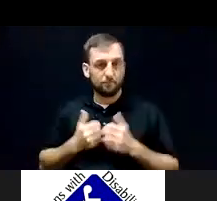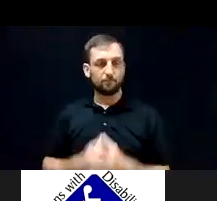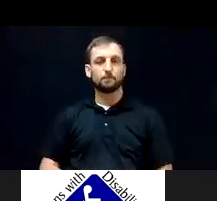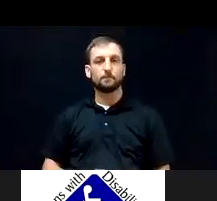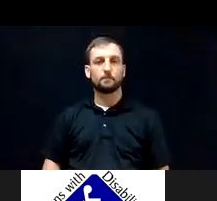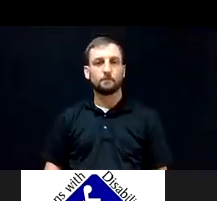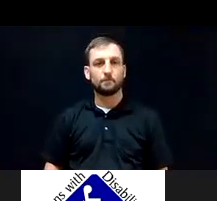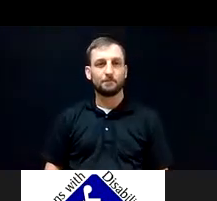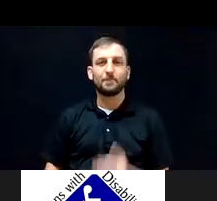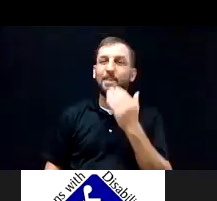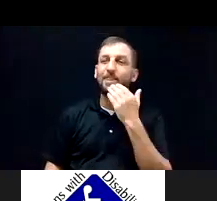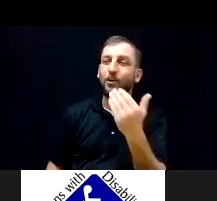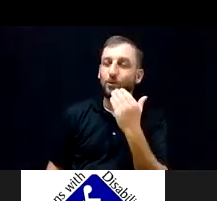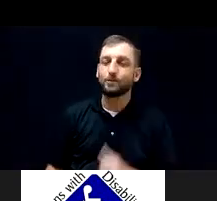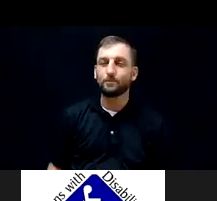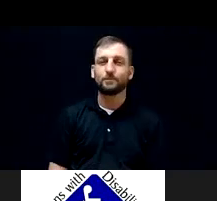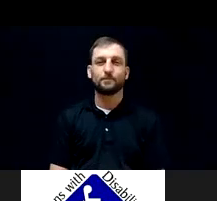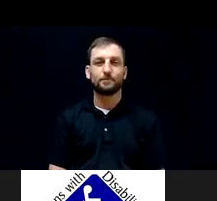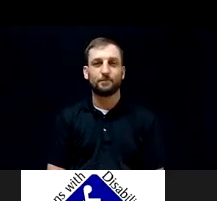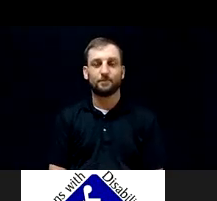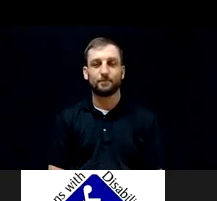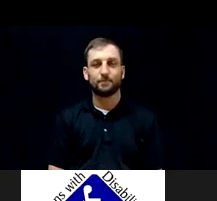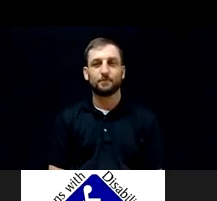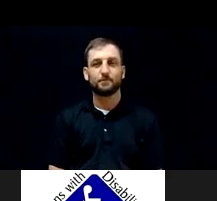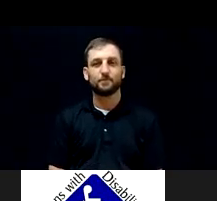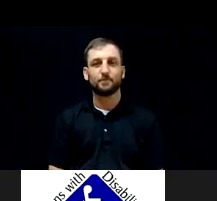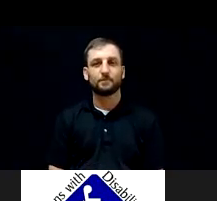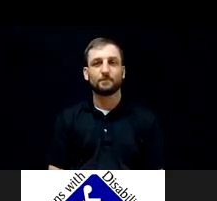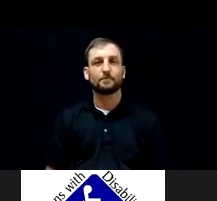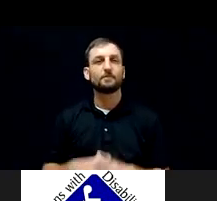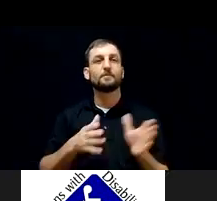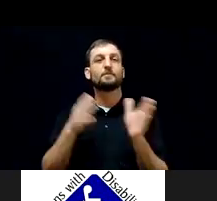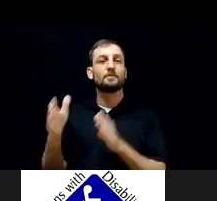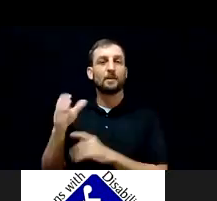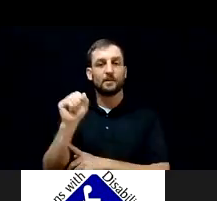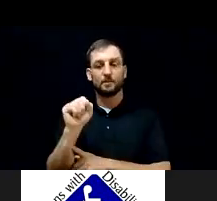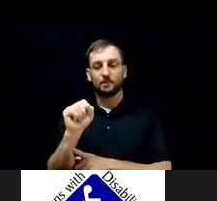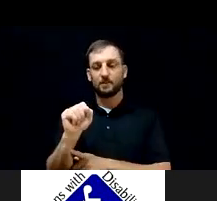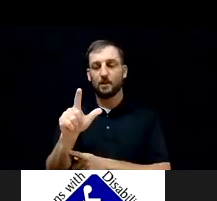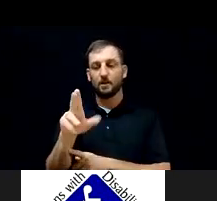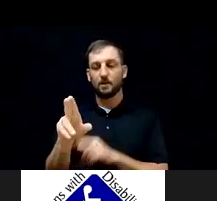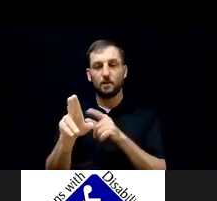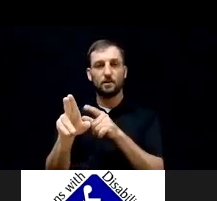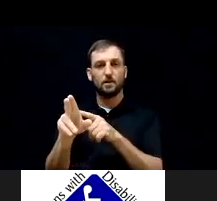Thank you very much. Next, we will have Southeastern with Alliance Connected.